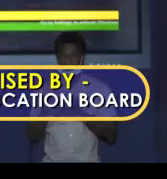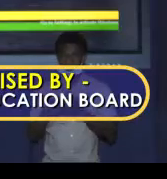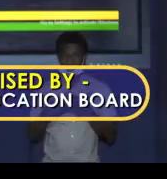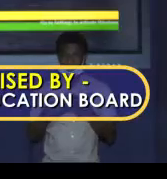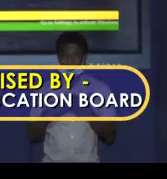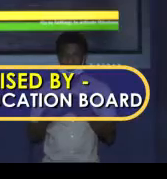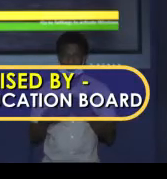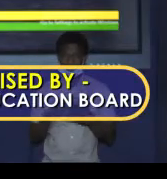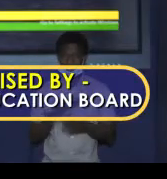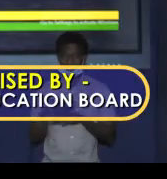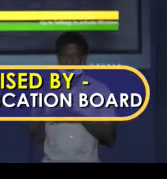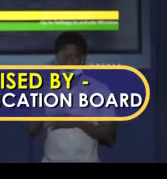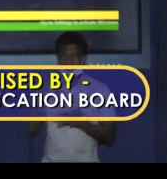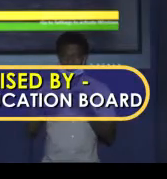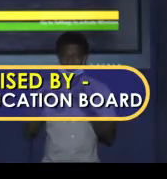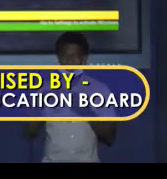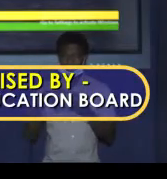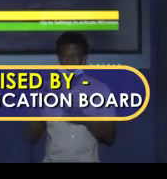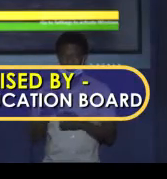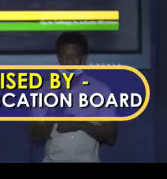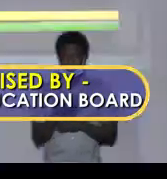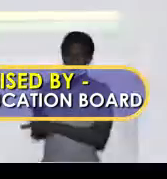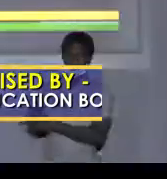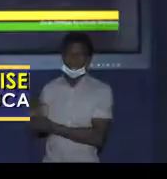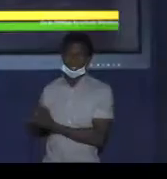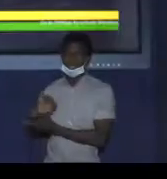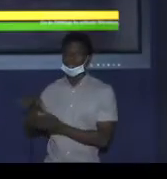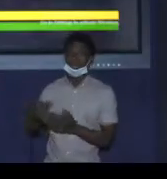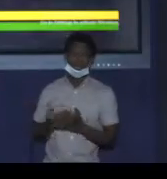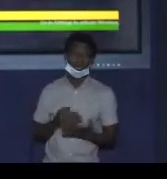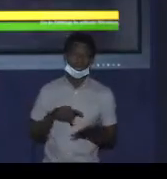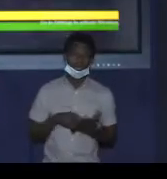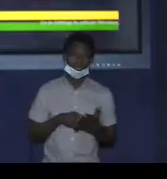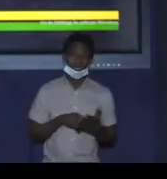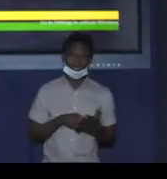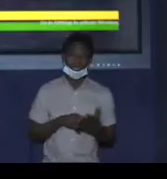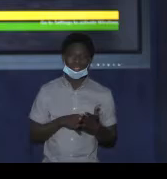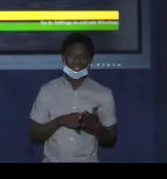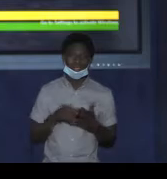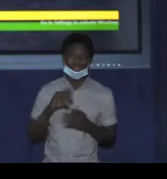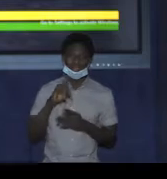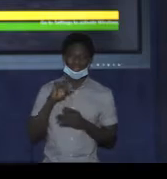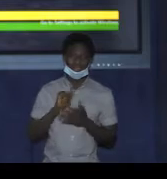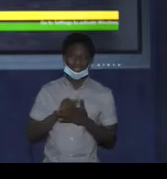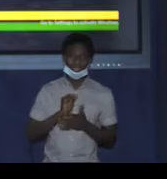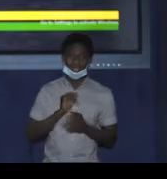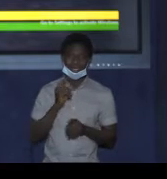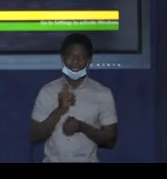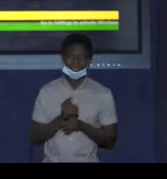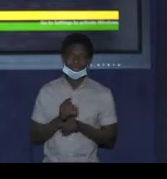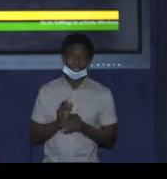Excellent. Some did not know what to say. All these questions that I've just asked,